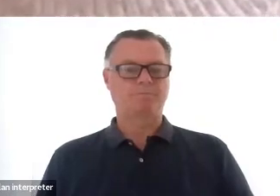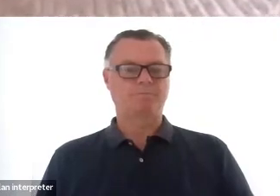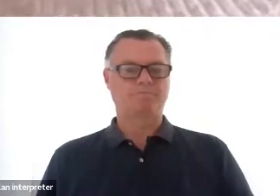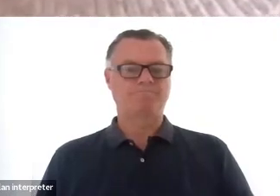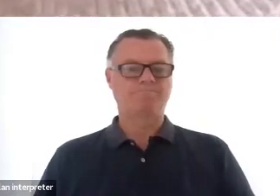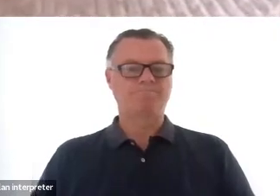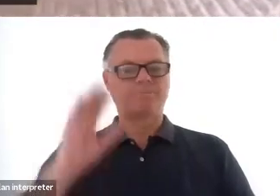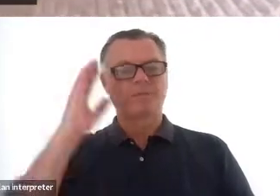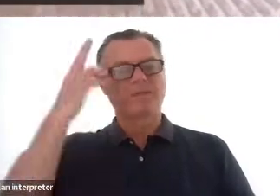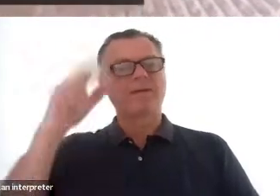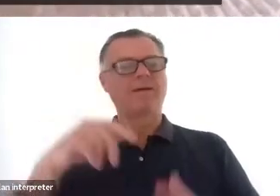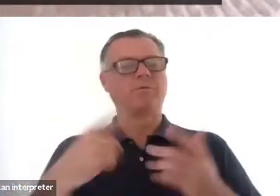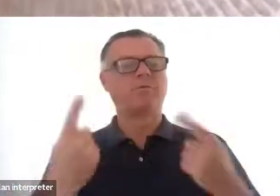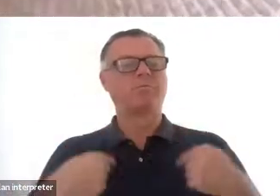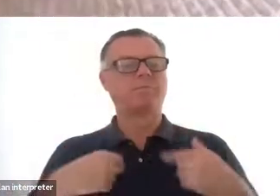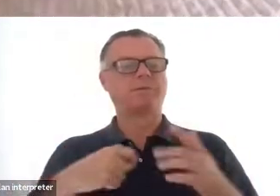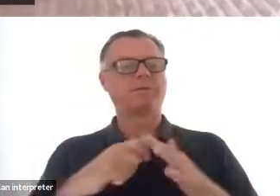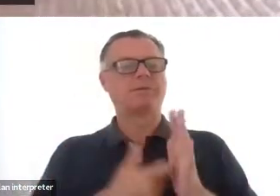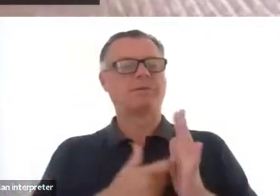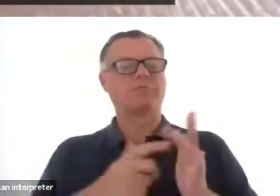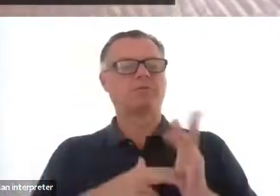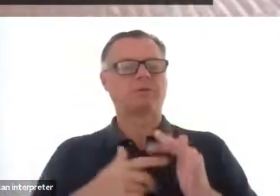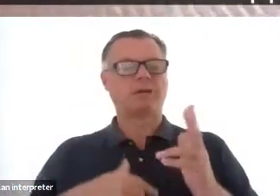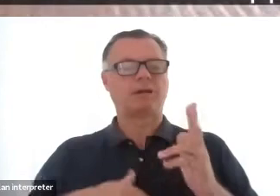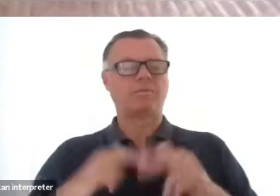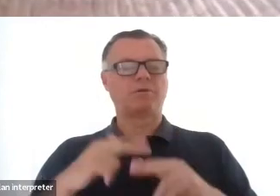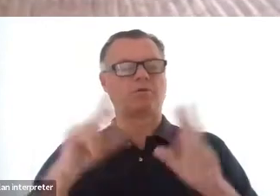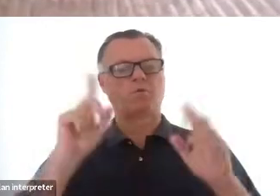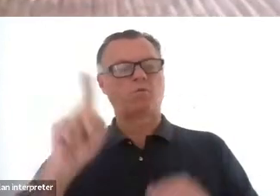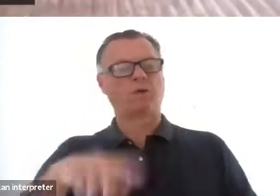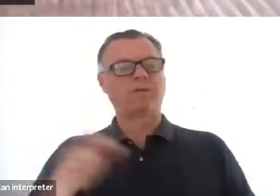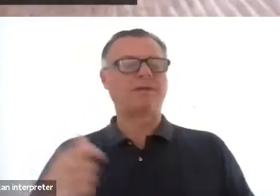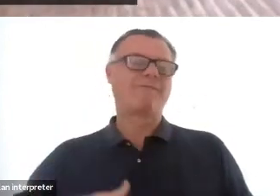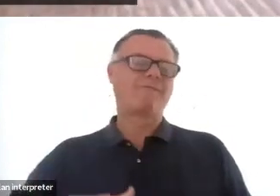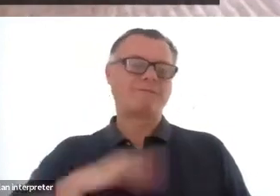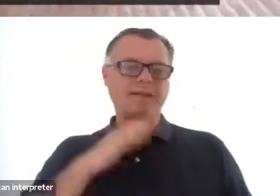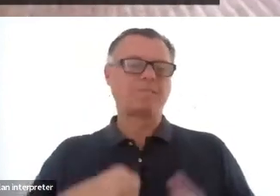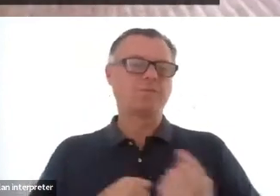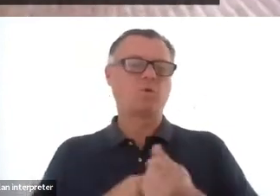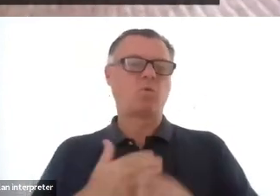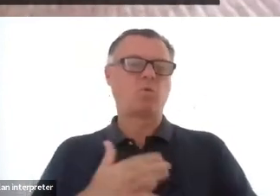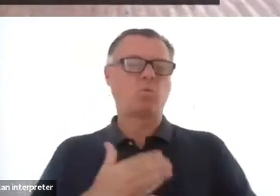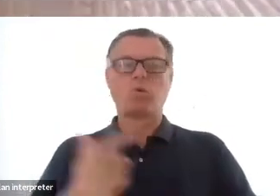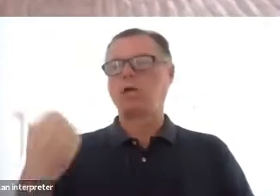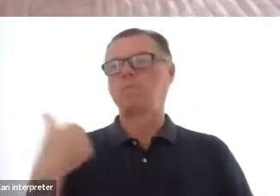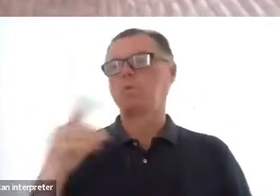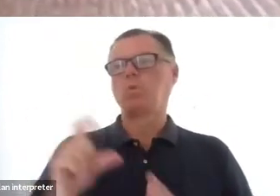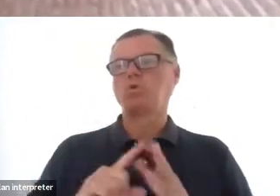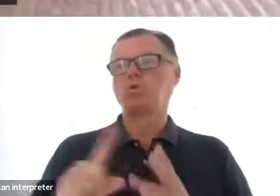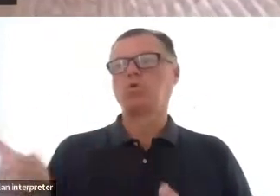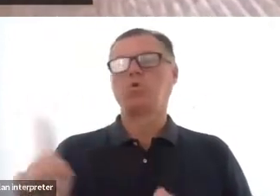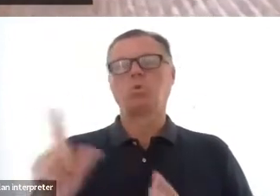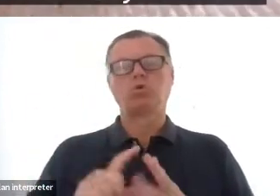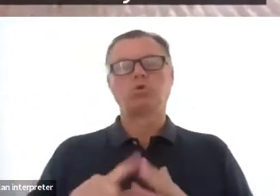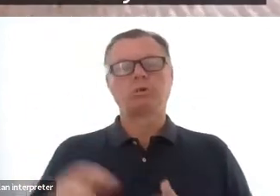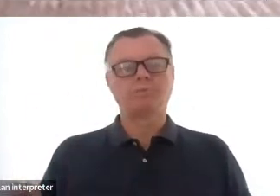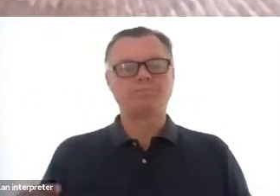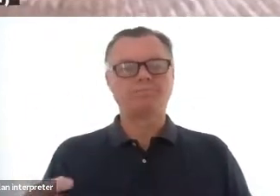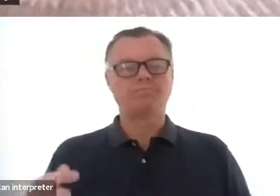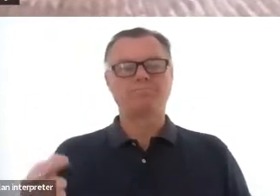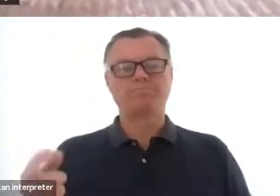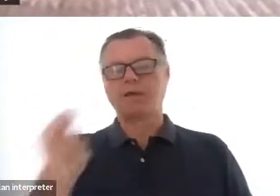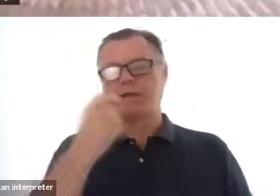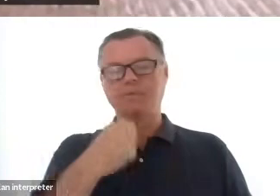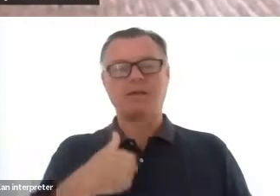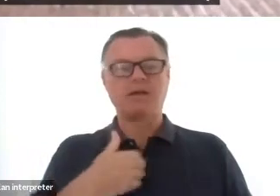Hi, I'm Christy. I built What's Next because I was sick and tired of support workers asking me what's next. For example, how I like my toasted